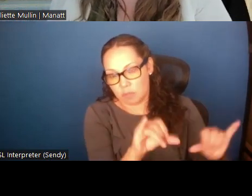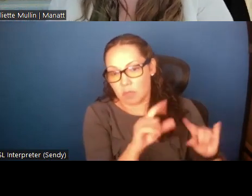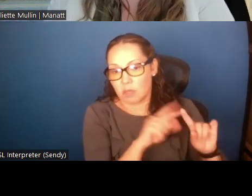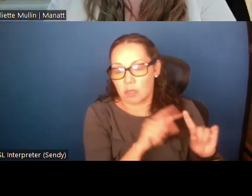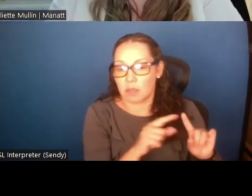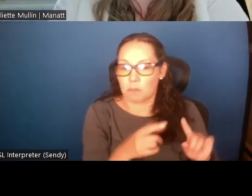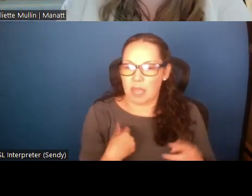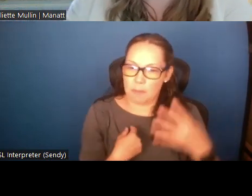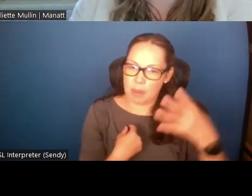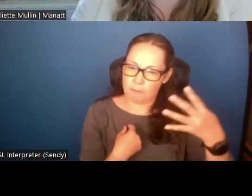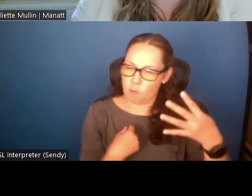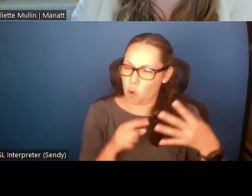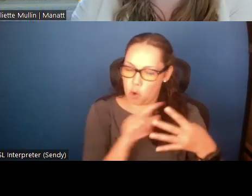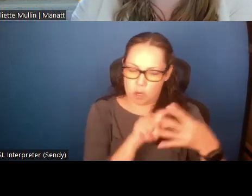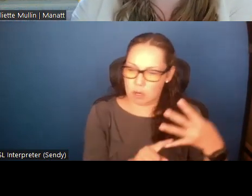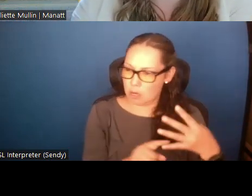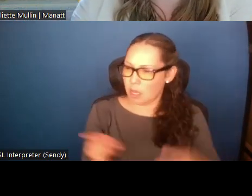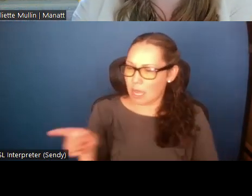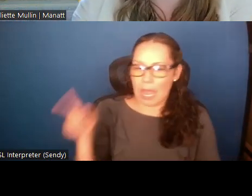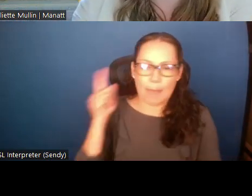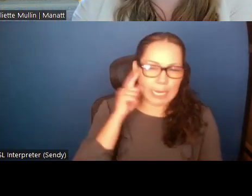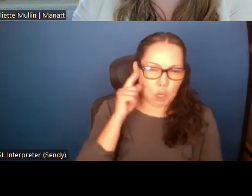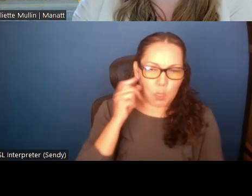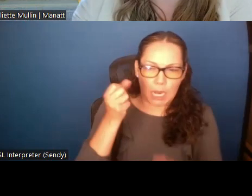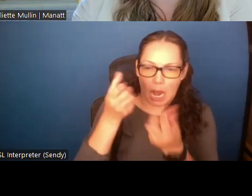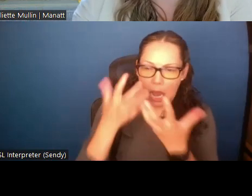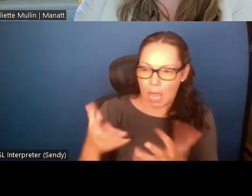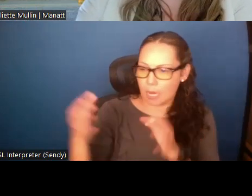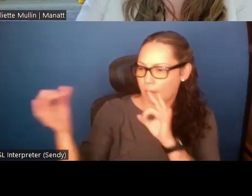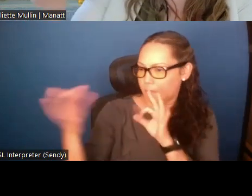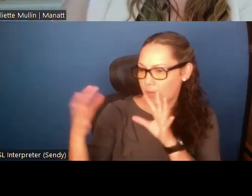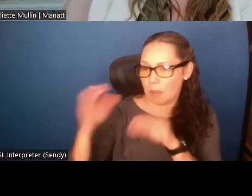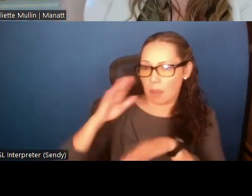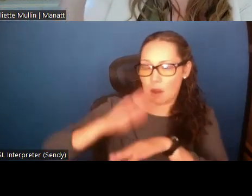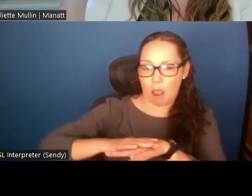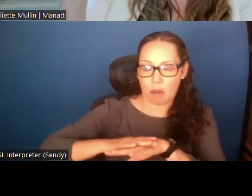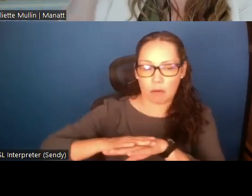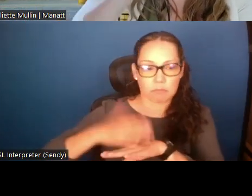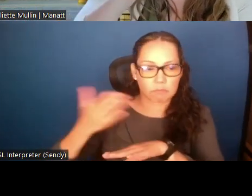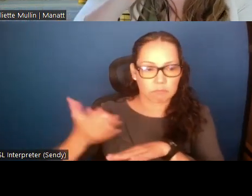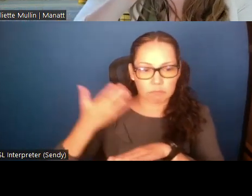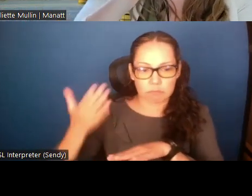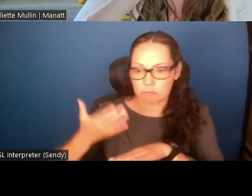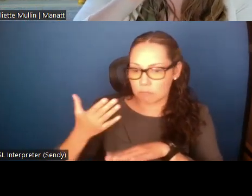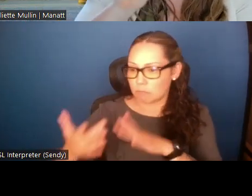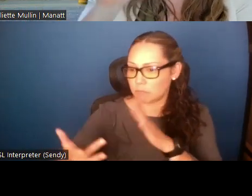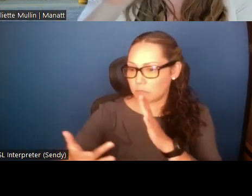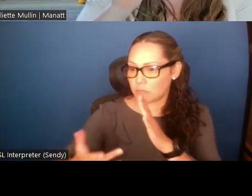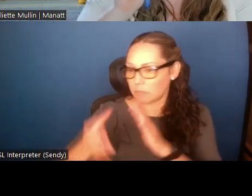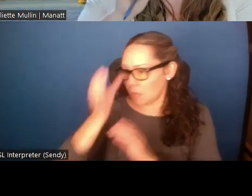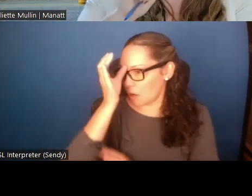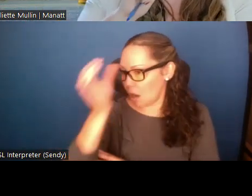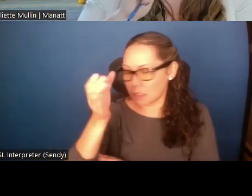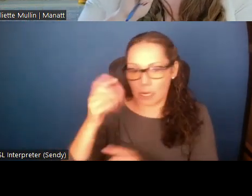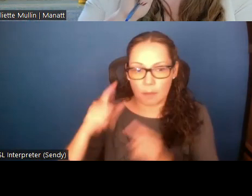takeaways here. So I'm hearing a lot of feedback on this concept of what is